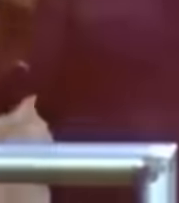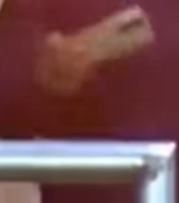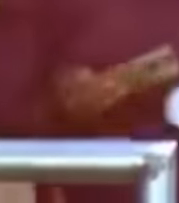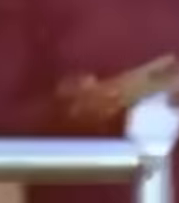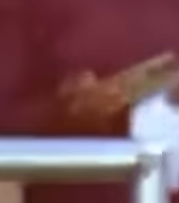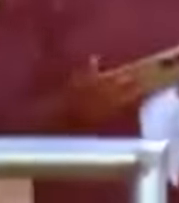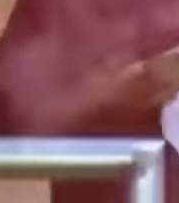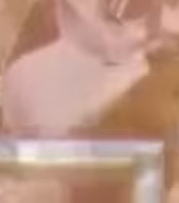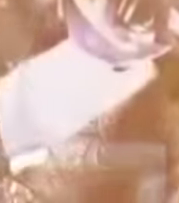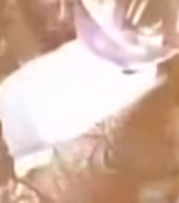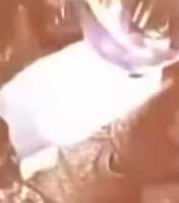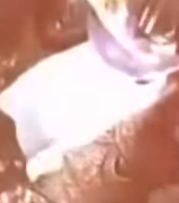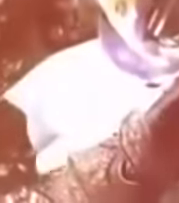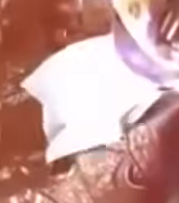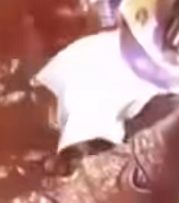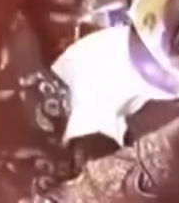Receive your miracle!